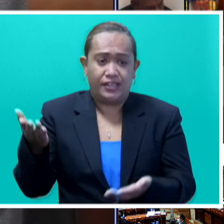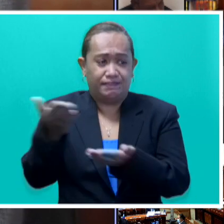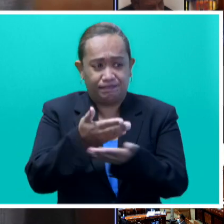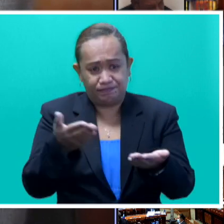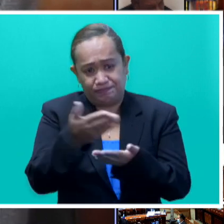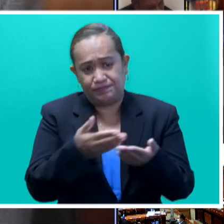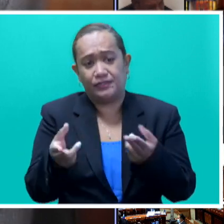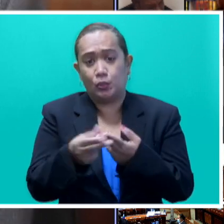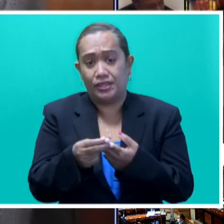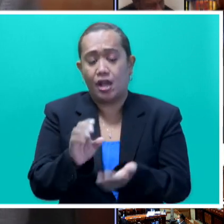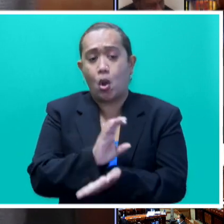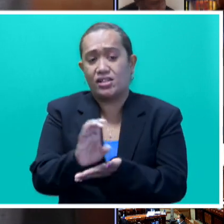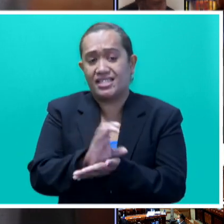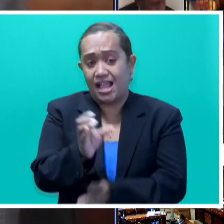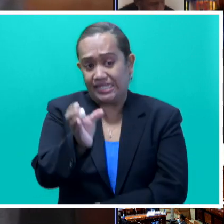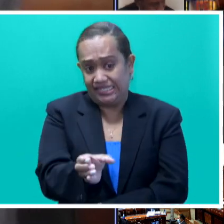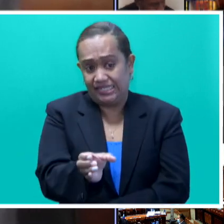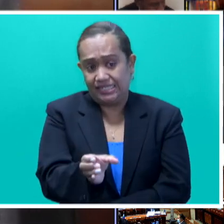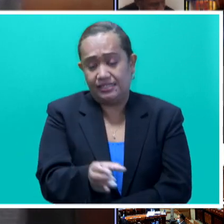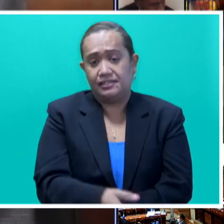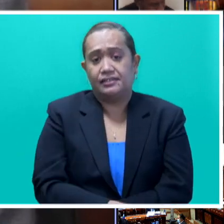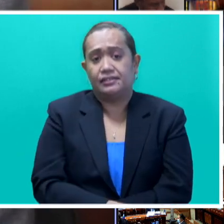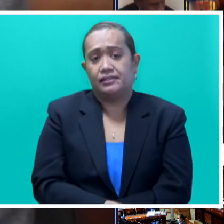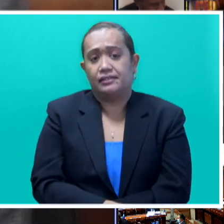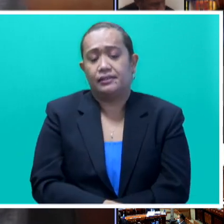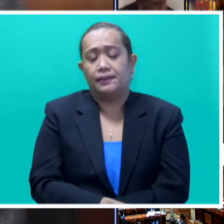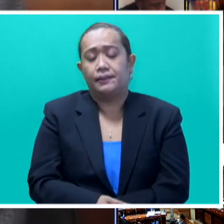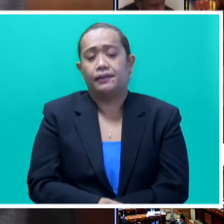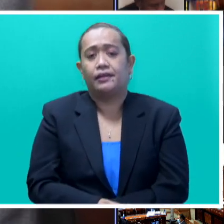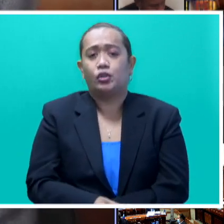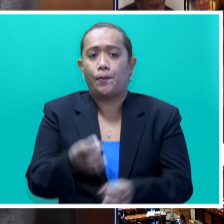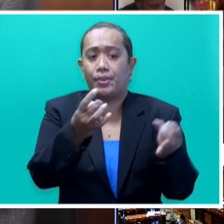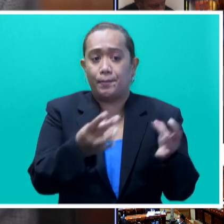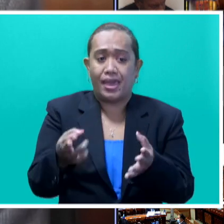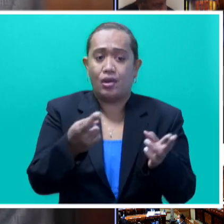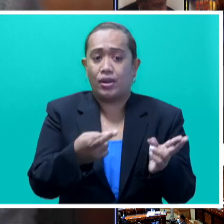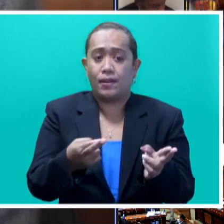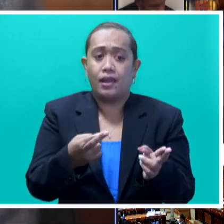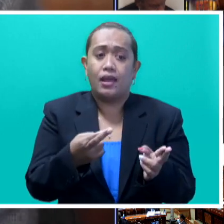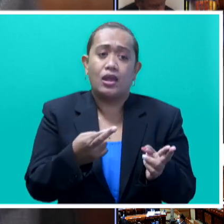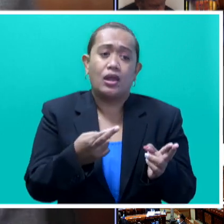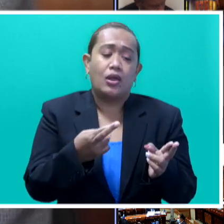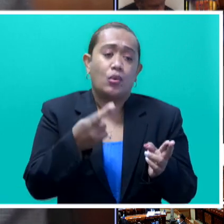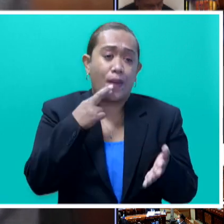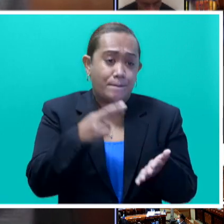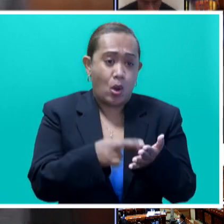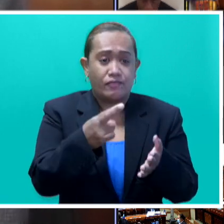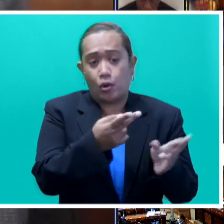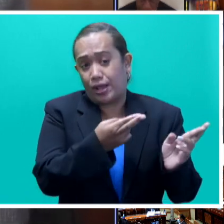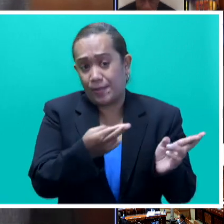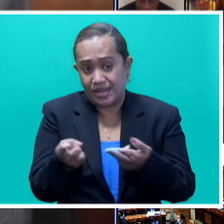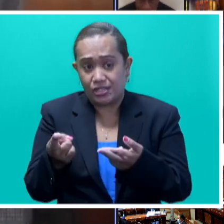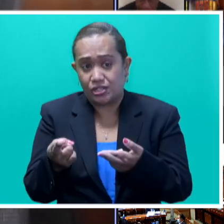consultant to prepare a report with recommendation considering the current economic